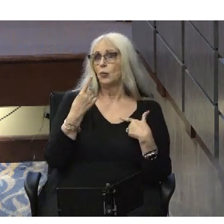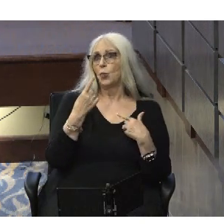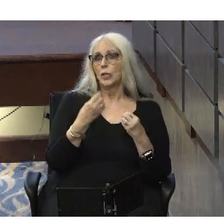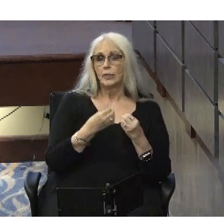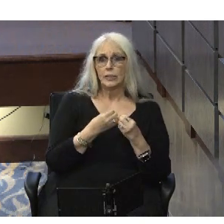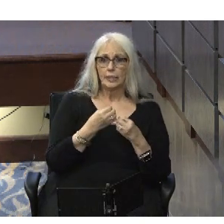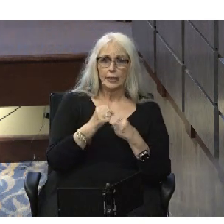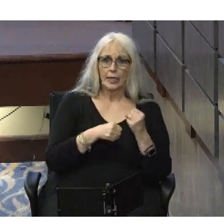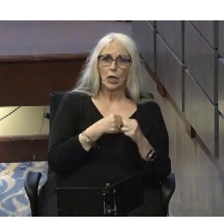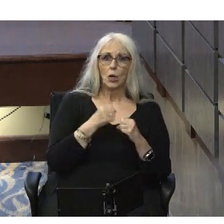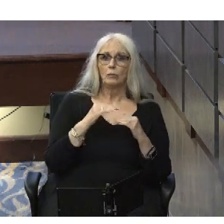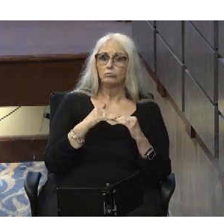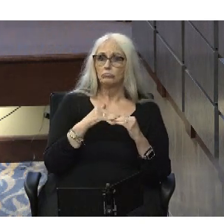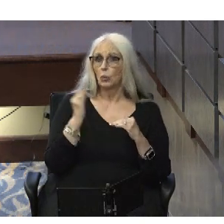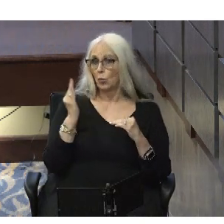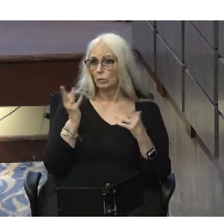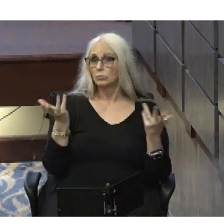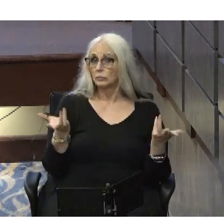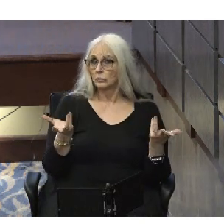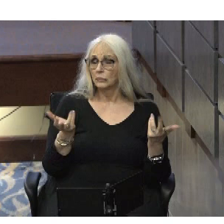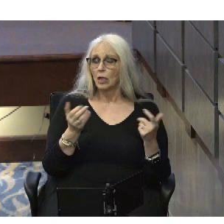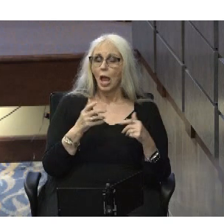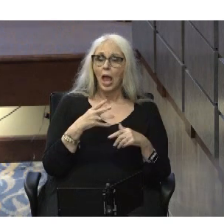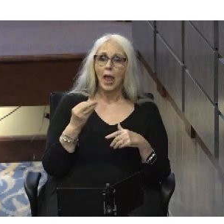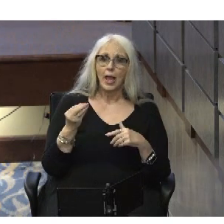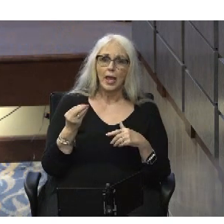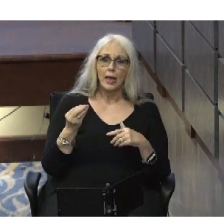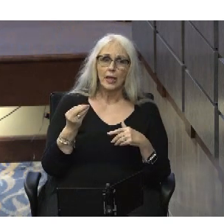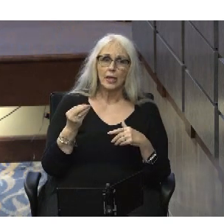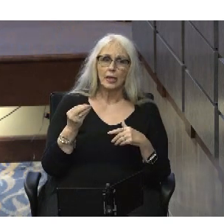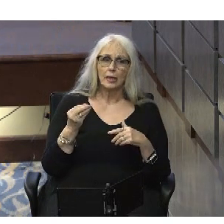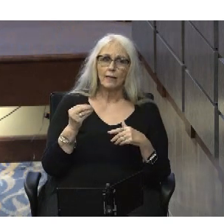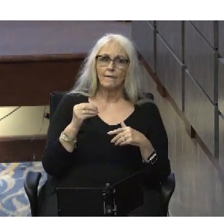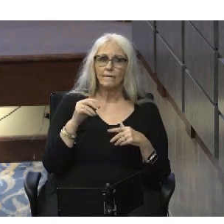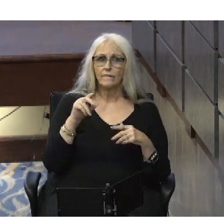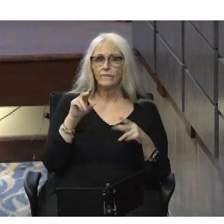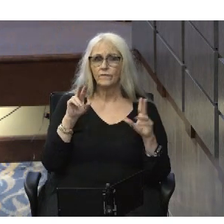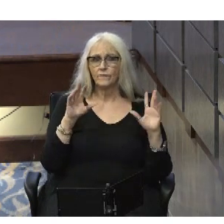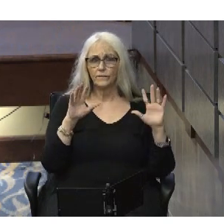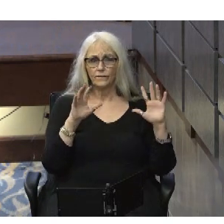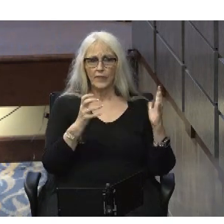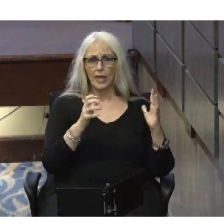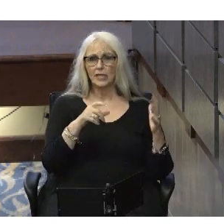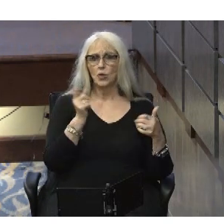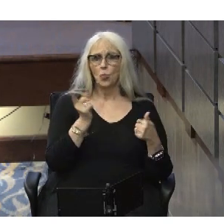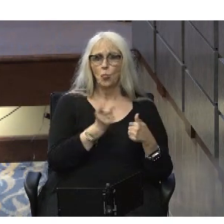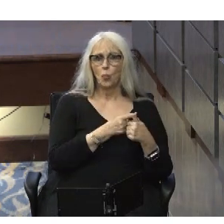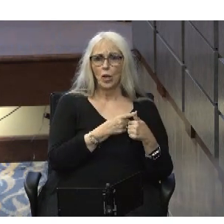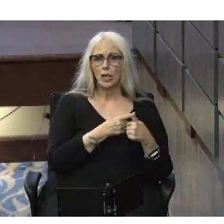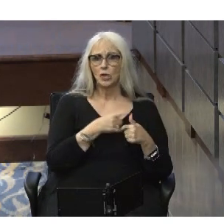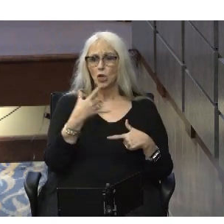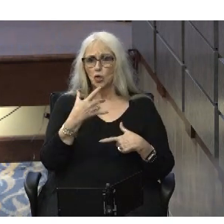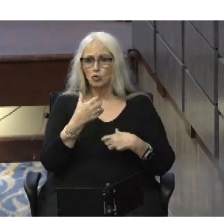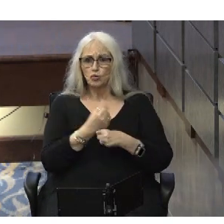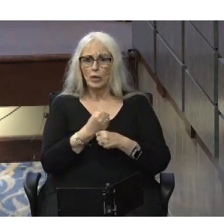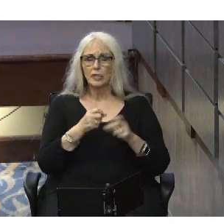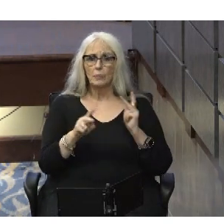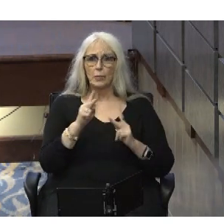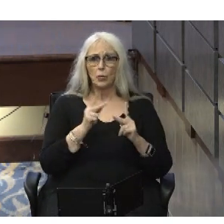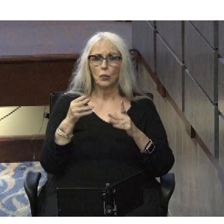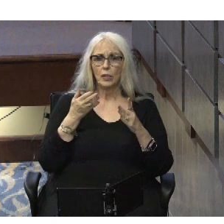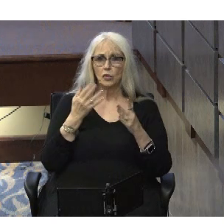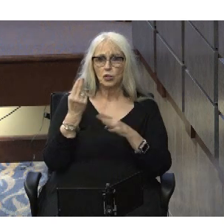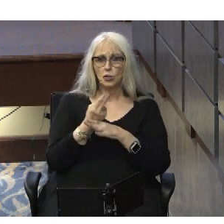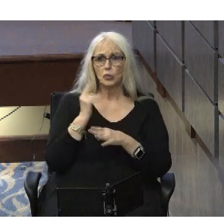year. Now, I also want to note this, the beginning phase, the phase one, will also include trusted individuals that have come through our